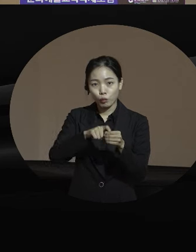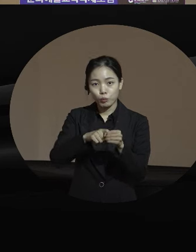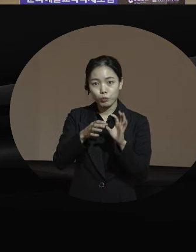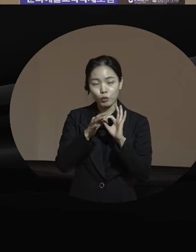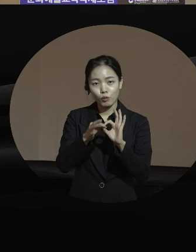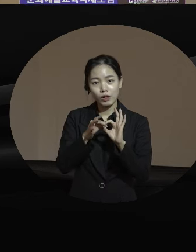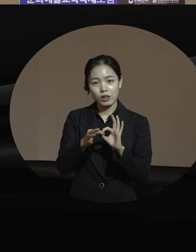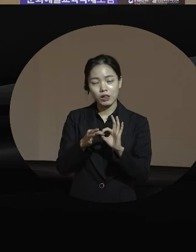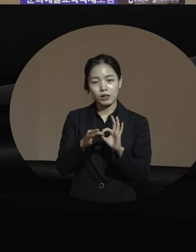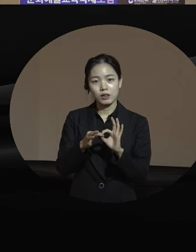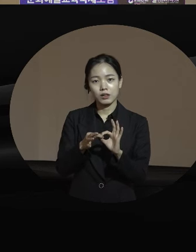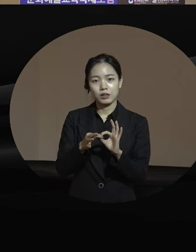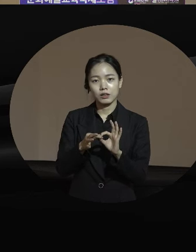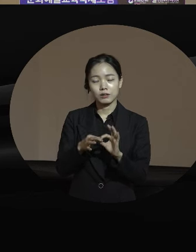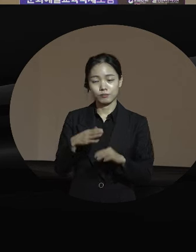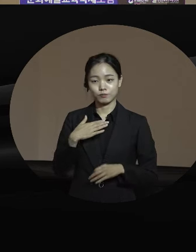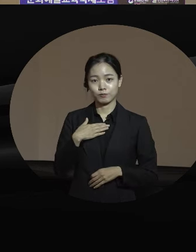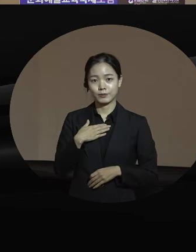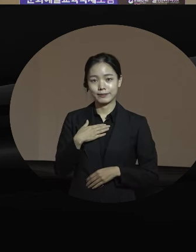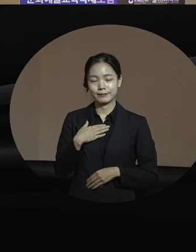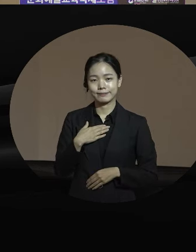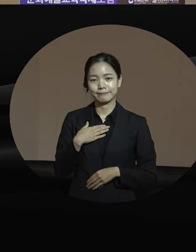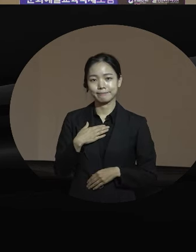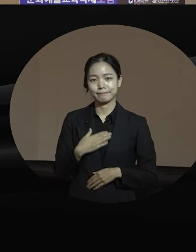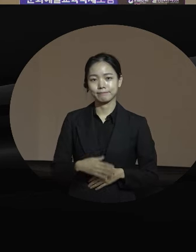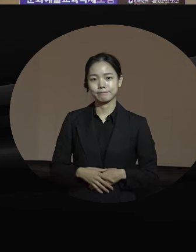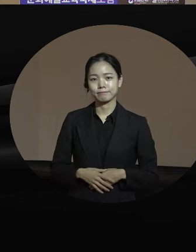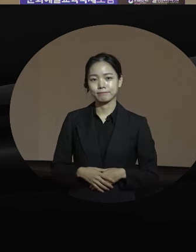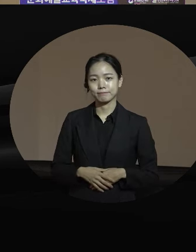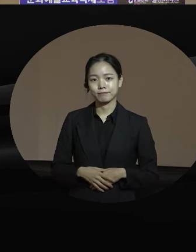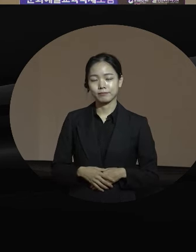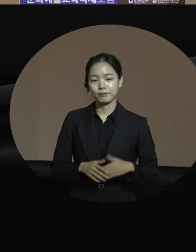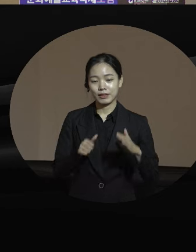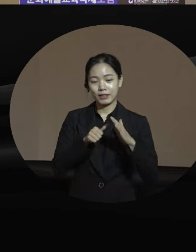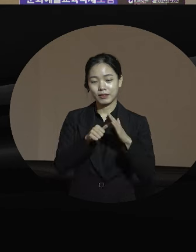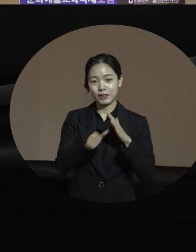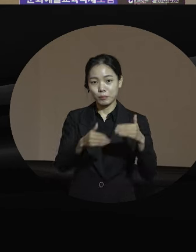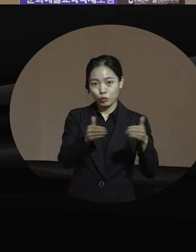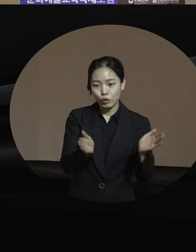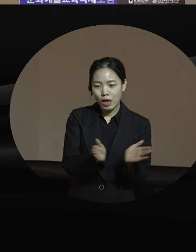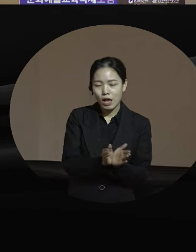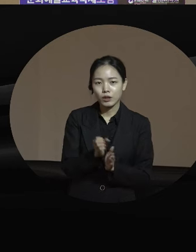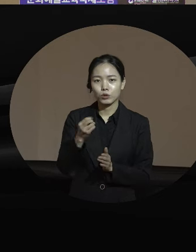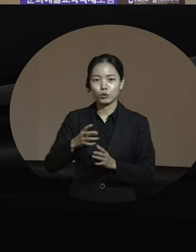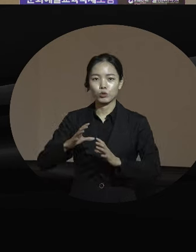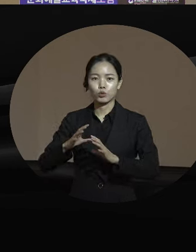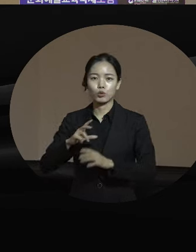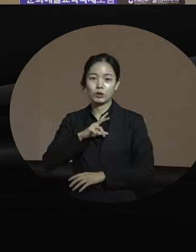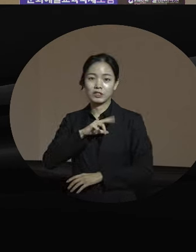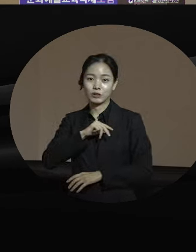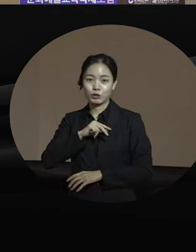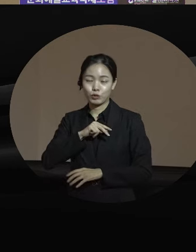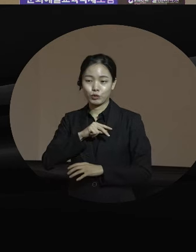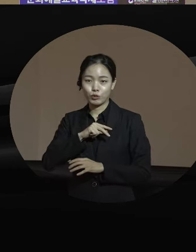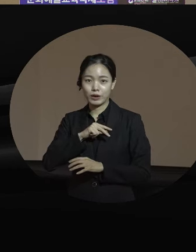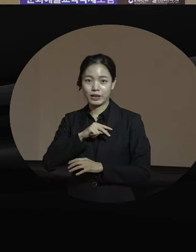we have asked the delegation and parliamentary members which newspaper headline they would want to see